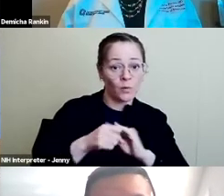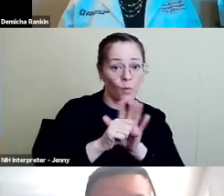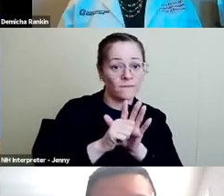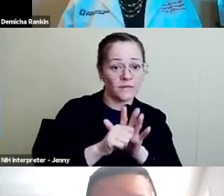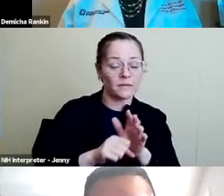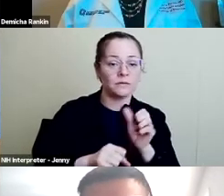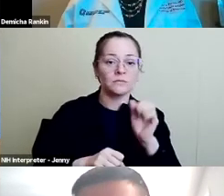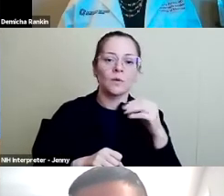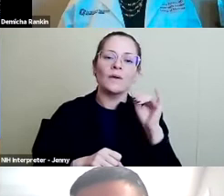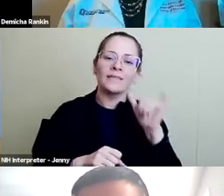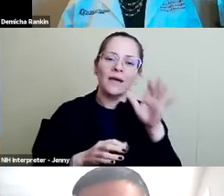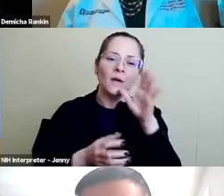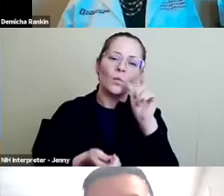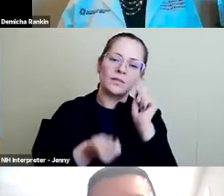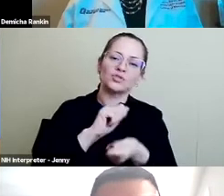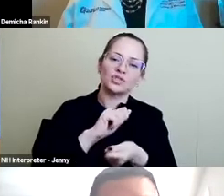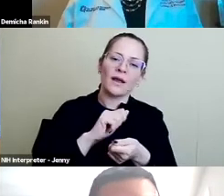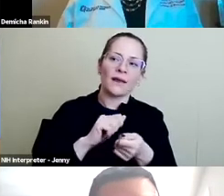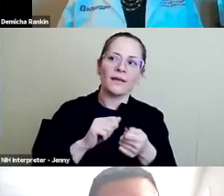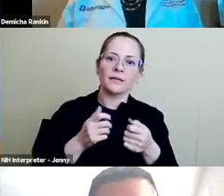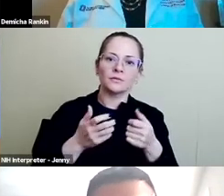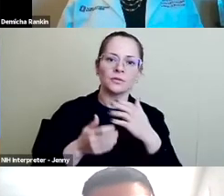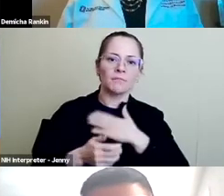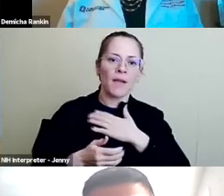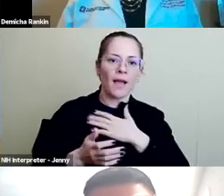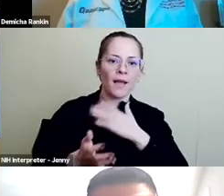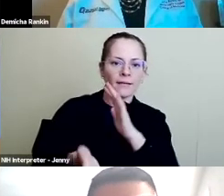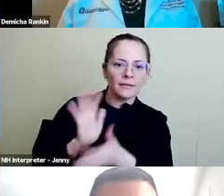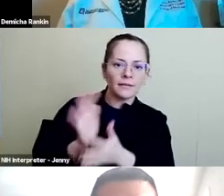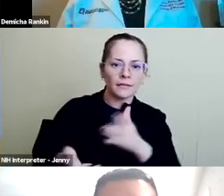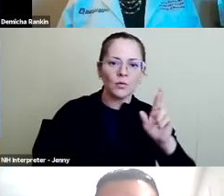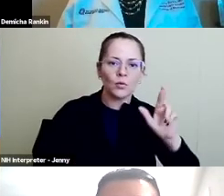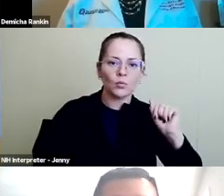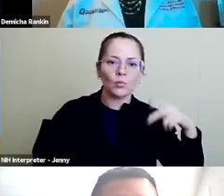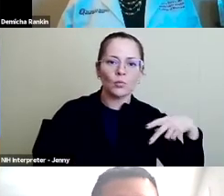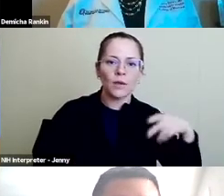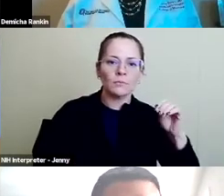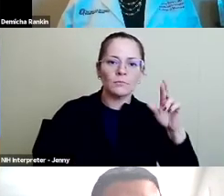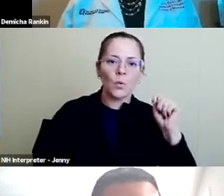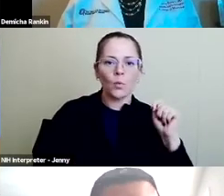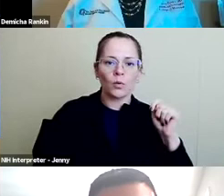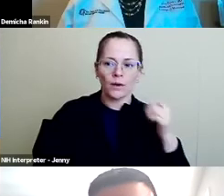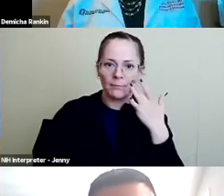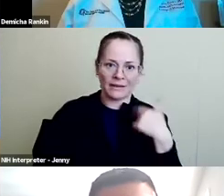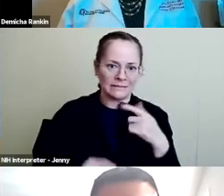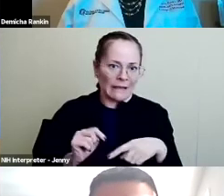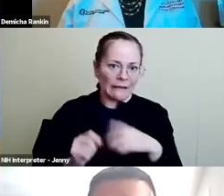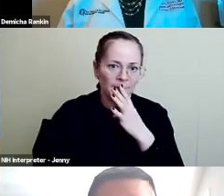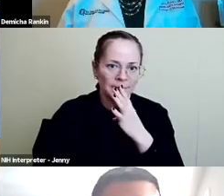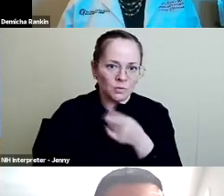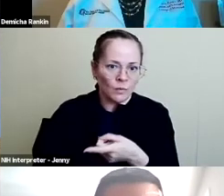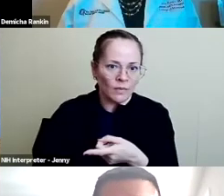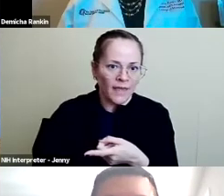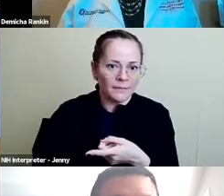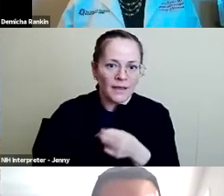So it definitely changes the rapport you can build with patients because you don't have the same nonverbal cues, right? You don't see